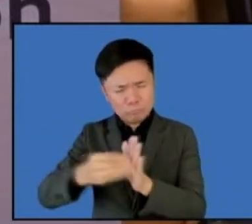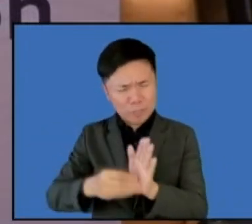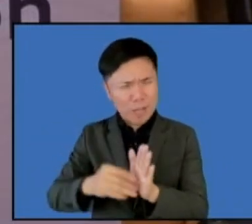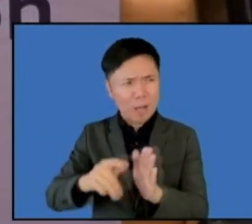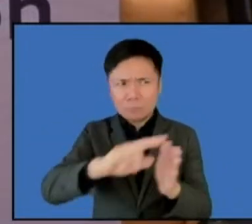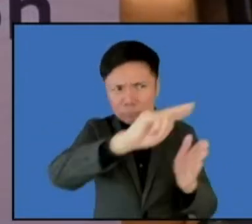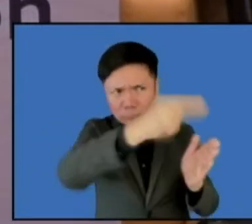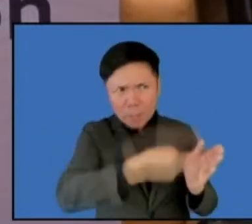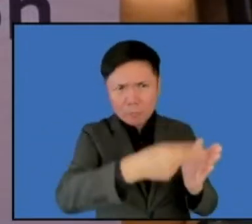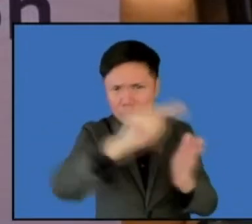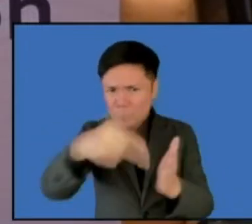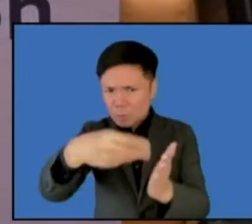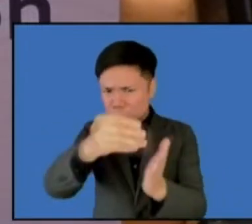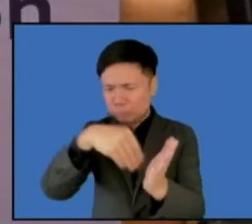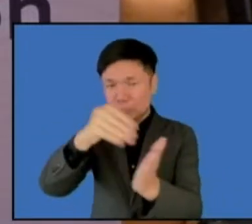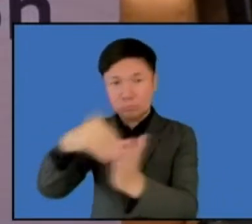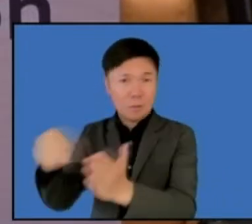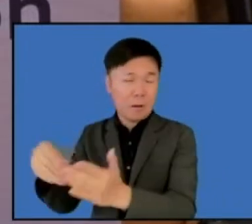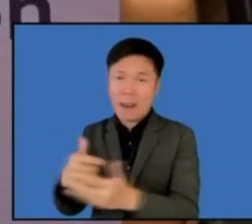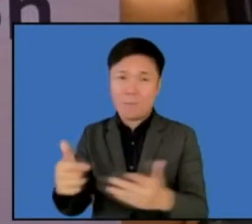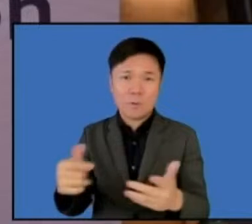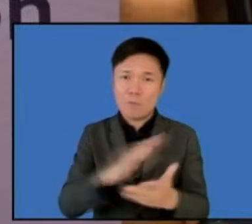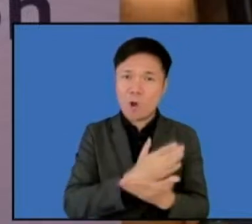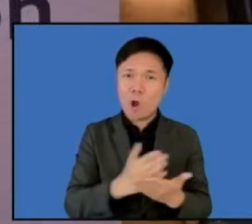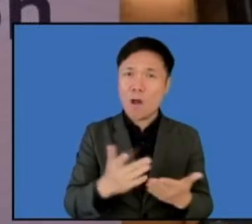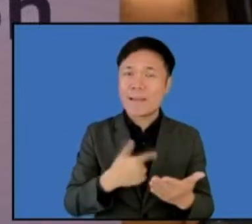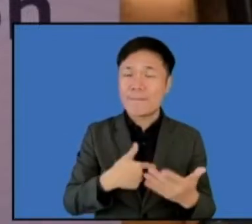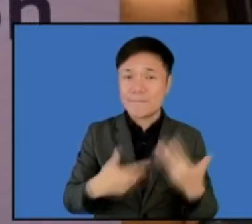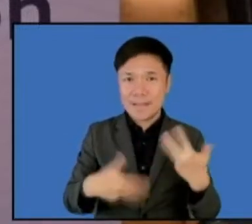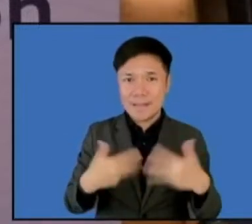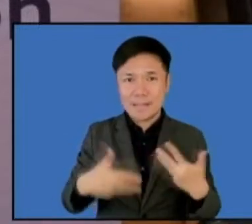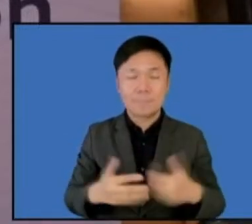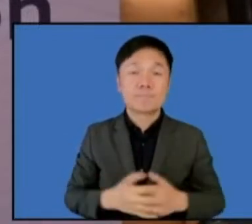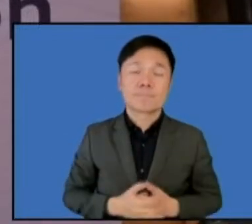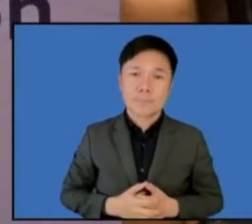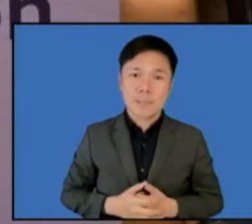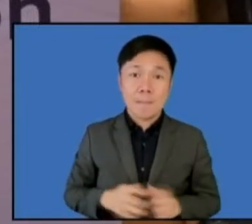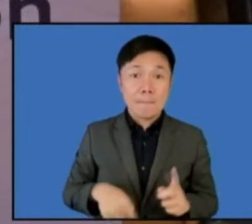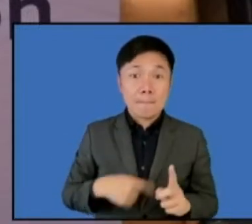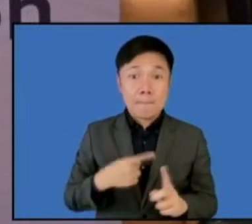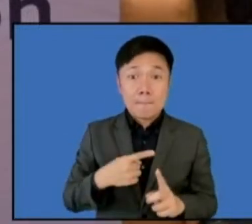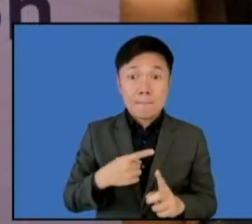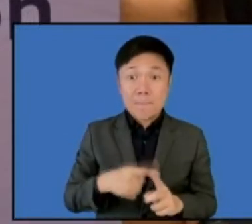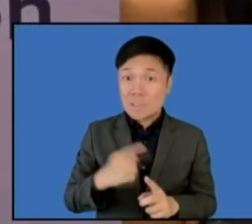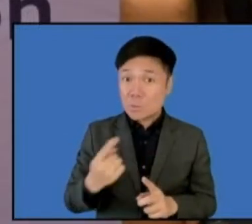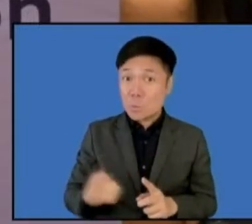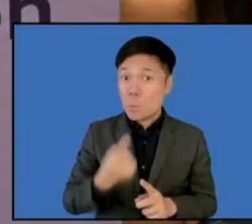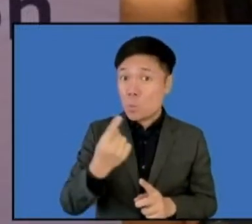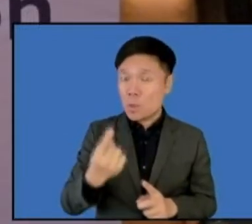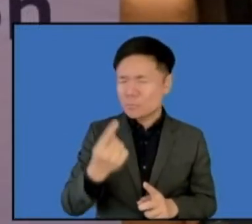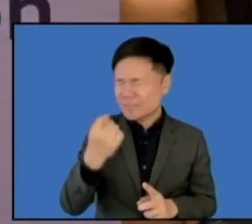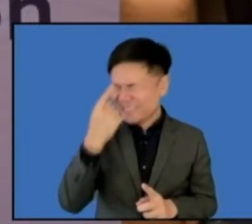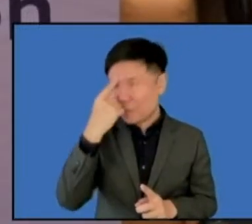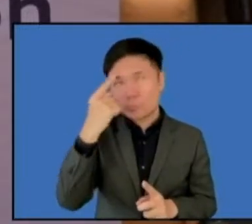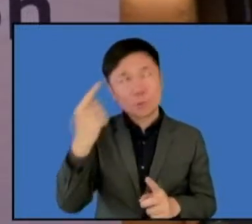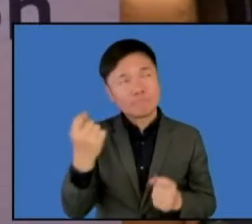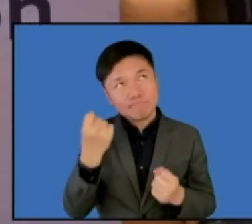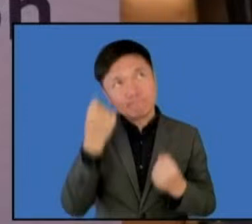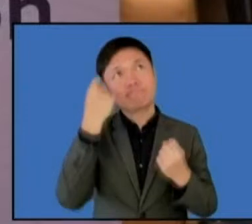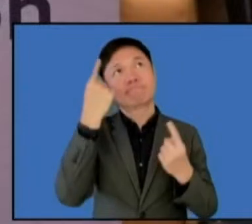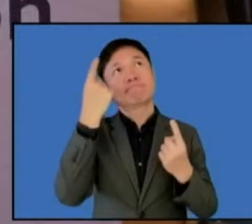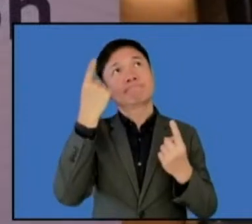the SDGs also put in the picture the private sector data, data